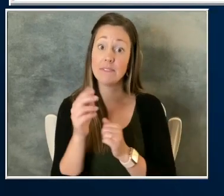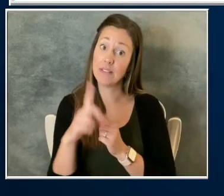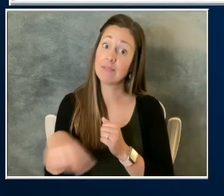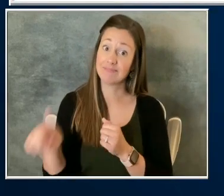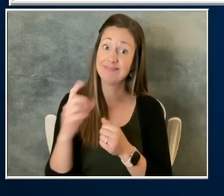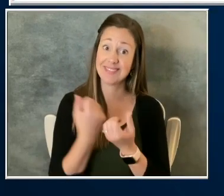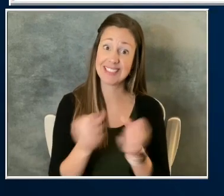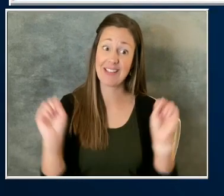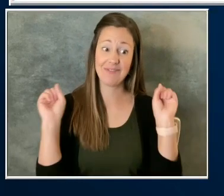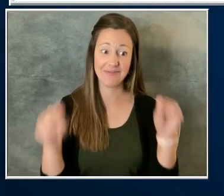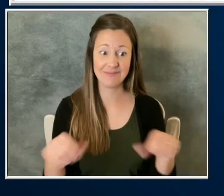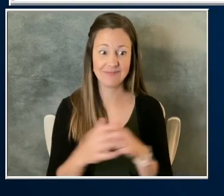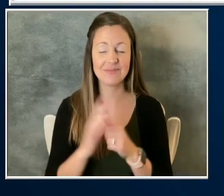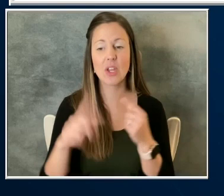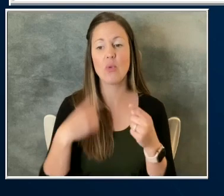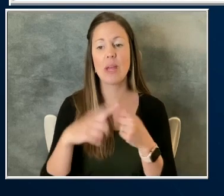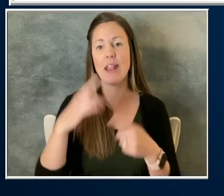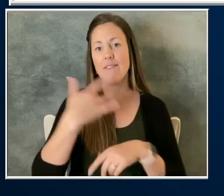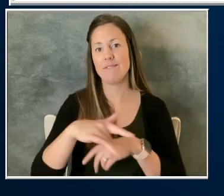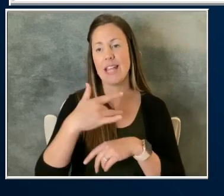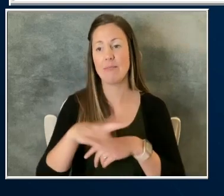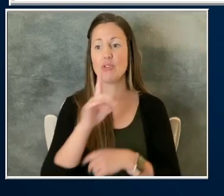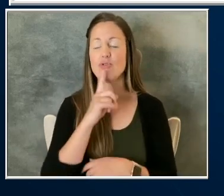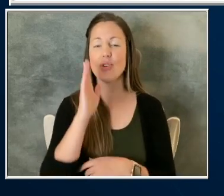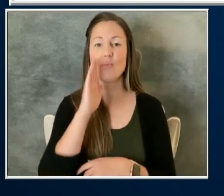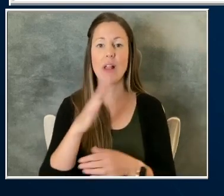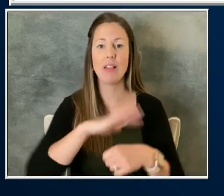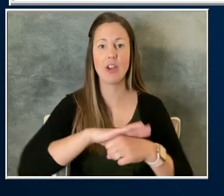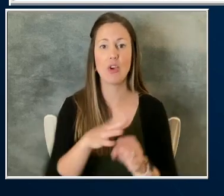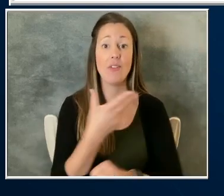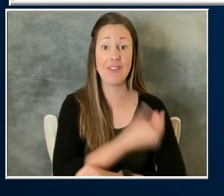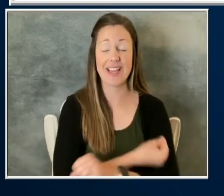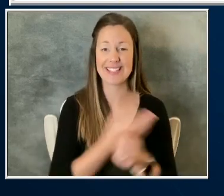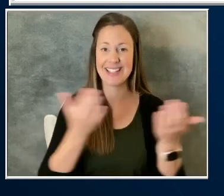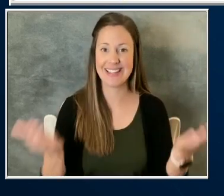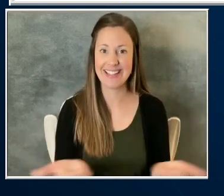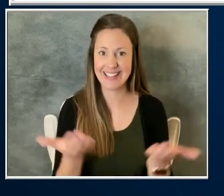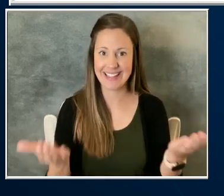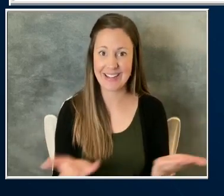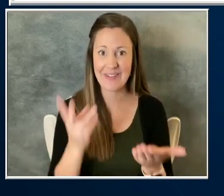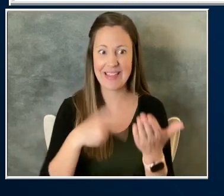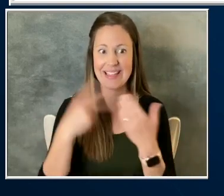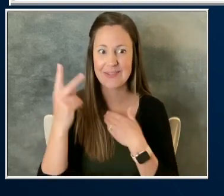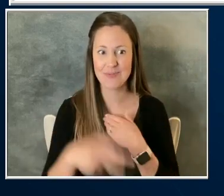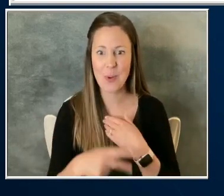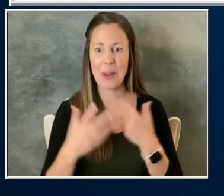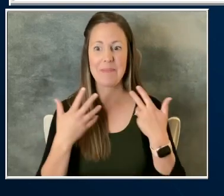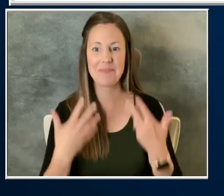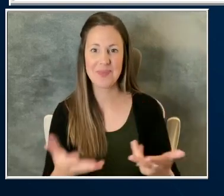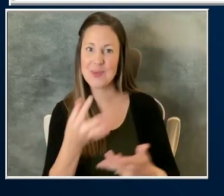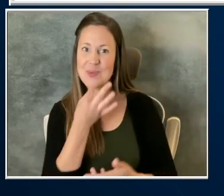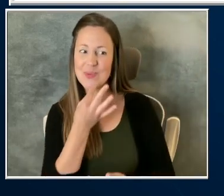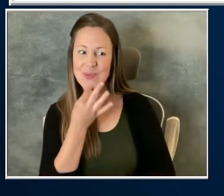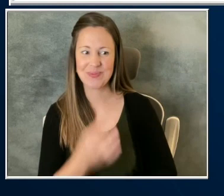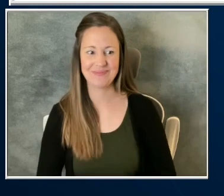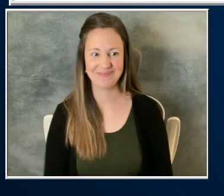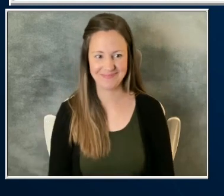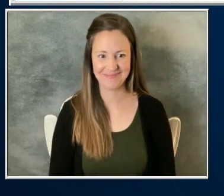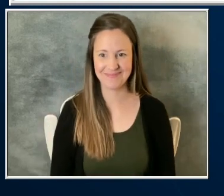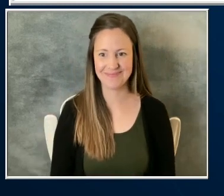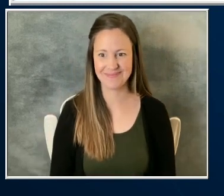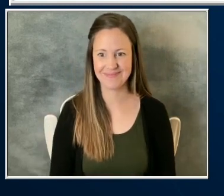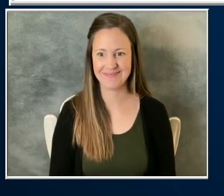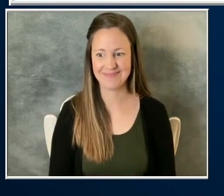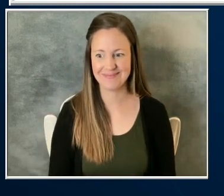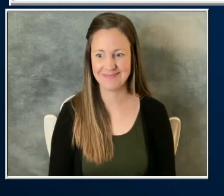once available, I'm sure we'll be getting our COVID vaccine right here on this program in the very near future. We'll have to pick the date, won't we? Yeah. All